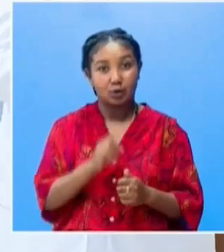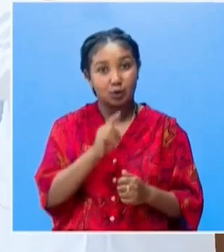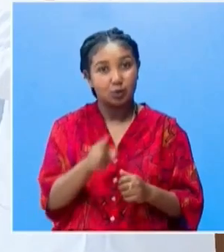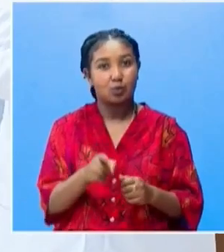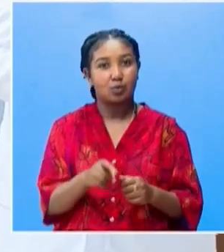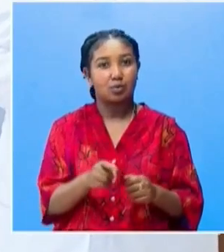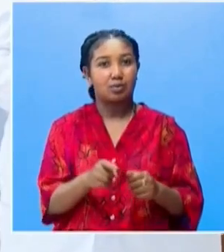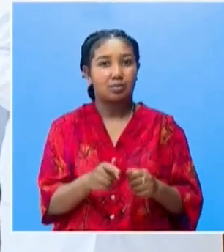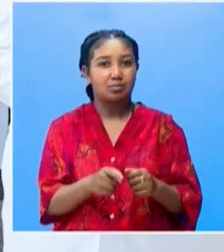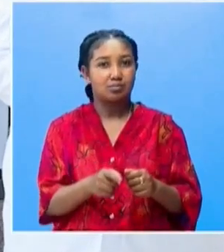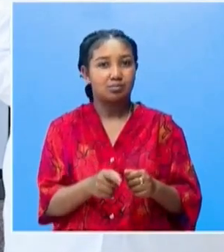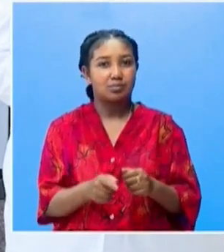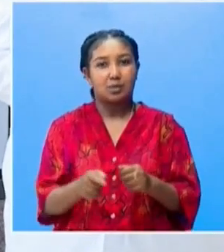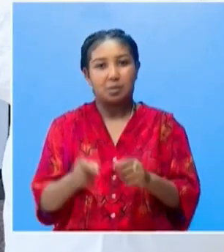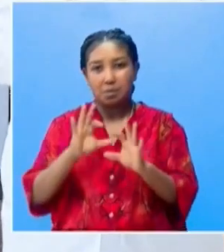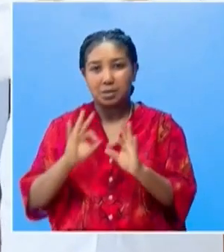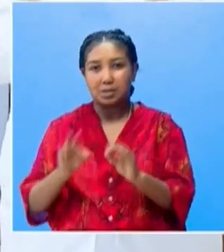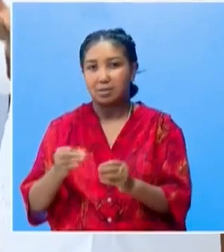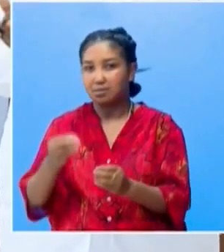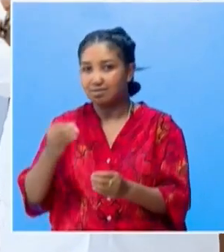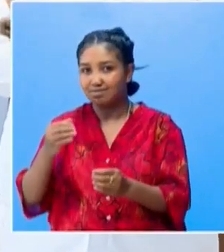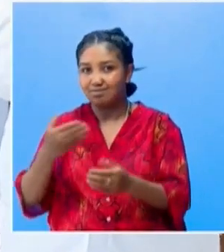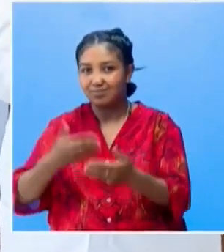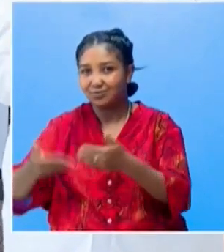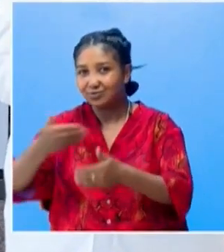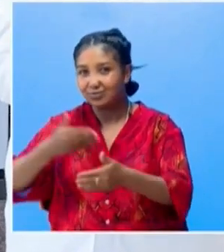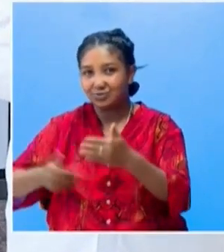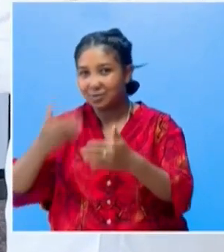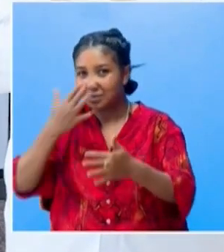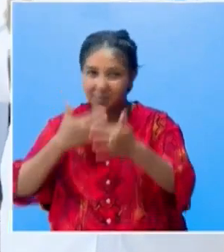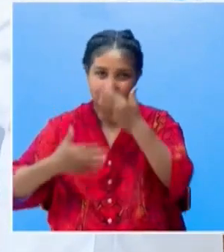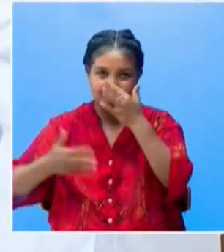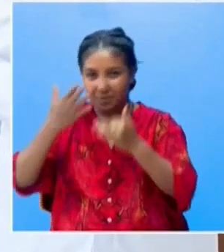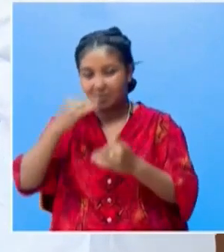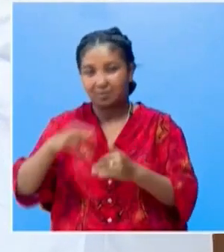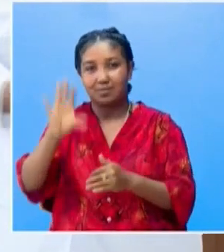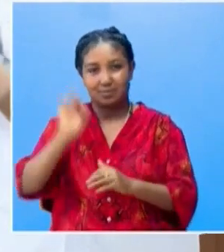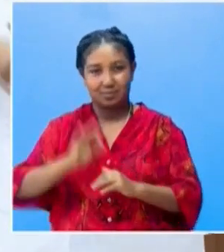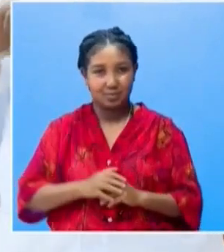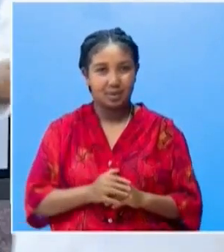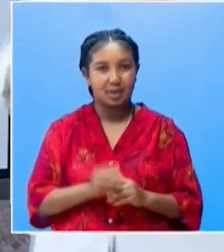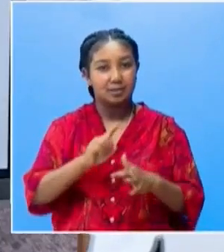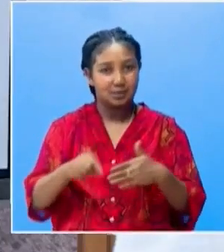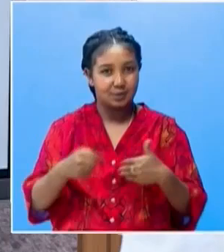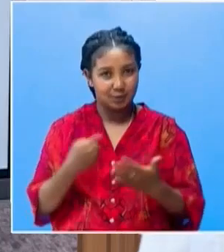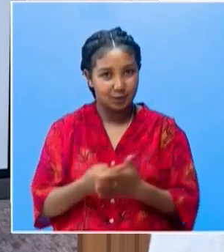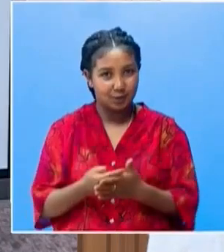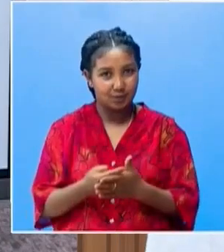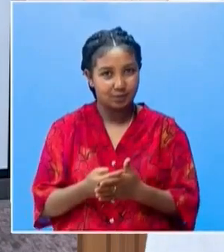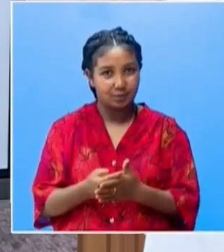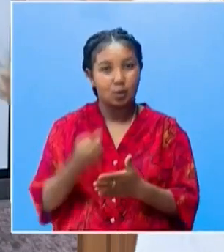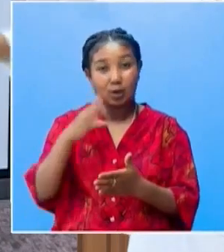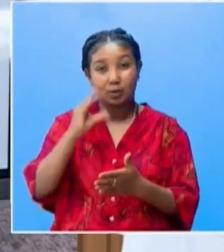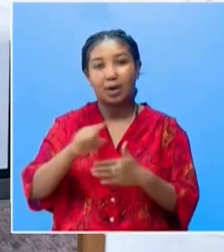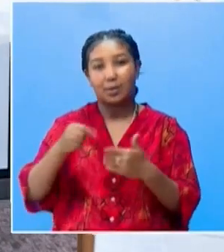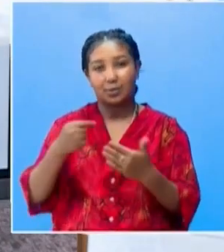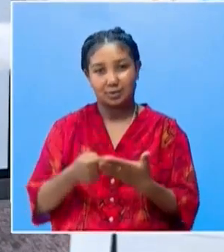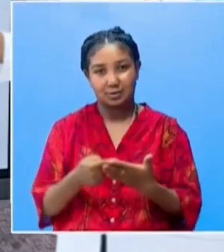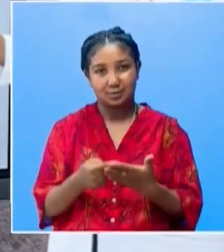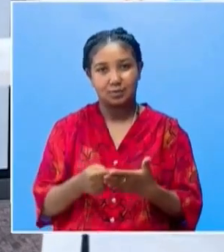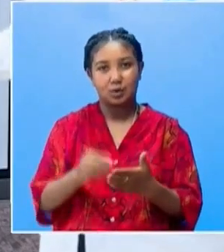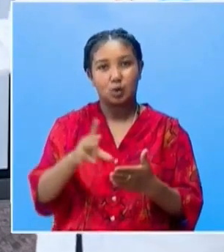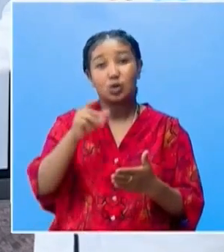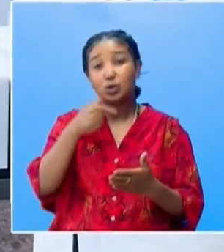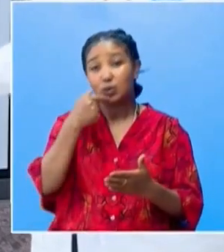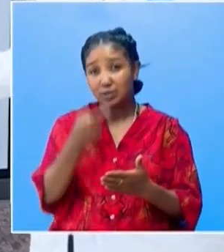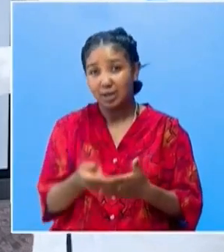a lot of experiences from your elder ones, yes? From your parents. So that's what we are talking about. Wouldn't